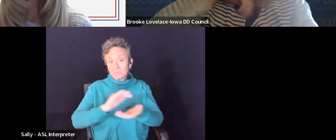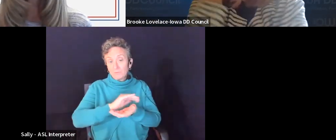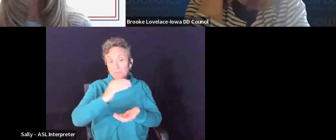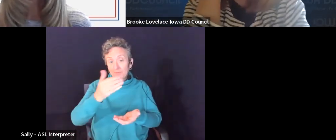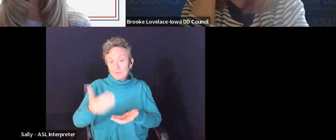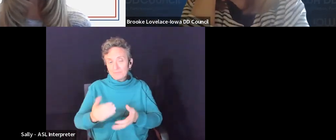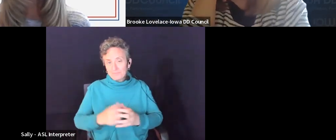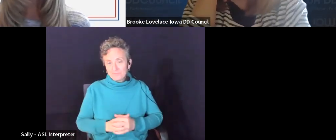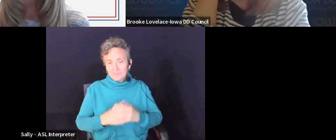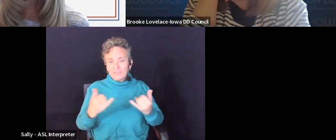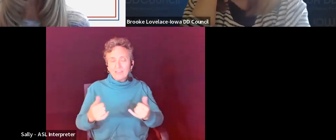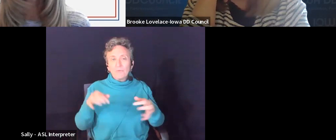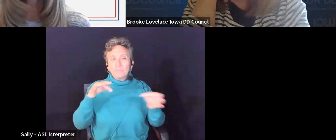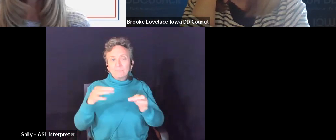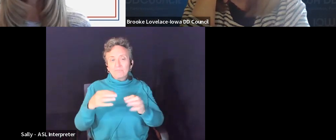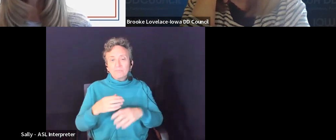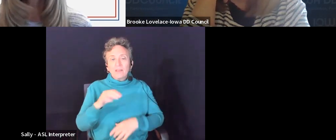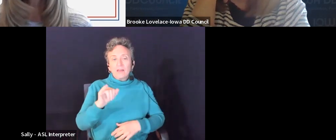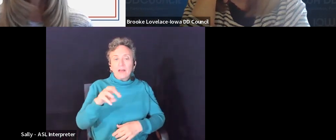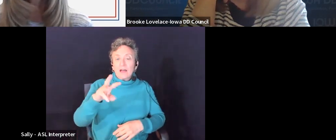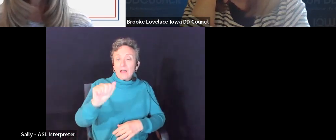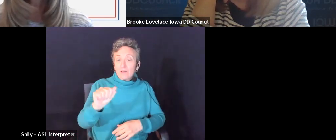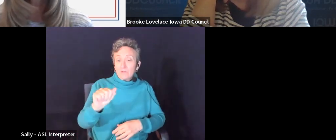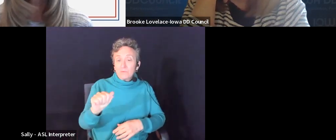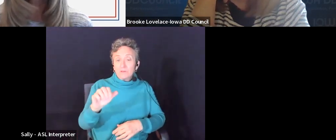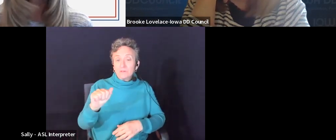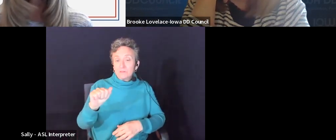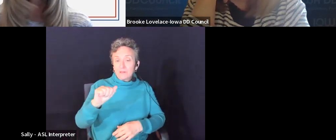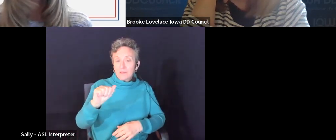So I'm going to tell you a little bit about Iowa's ABLE program.